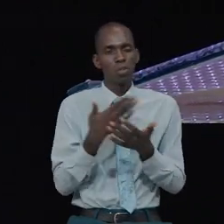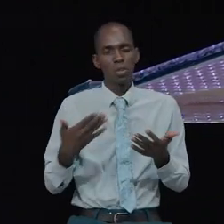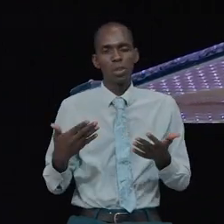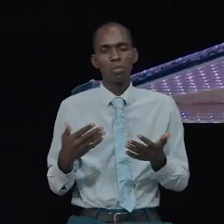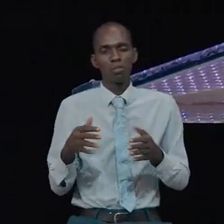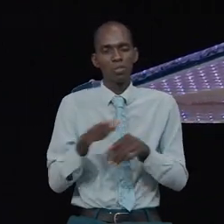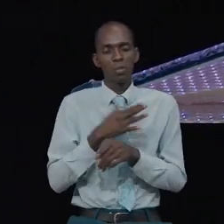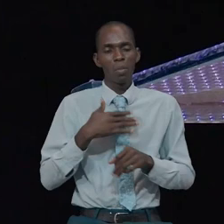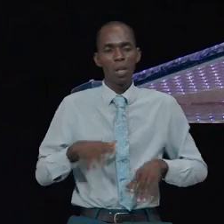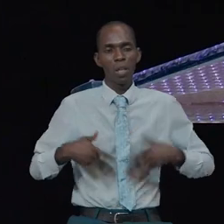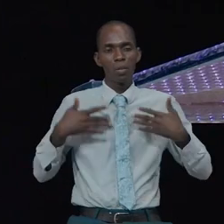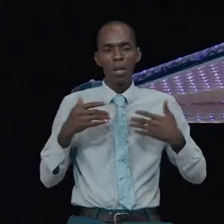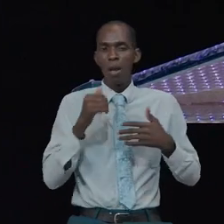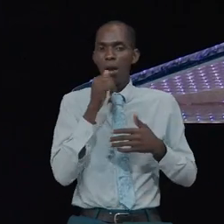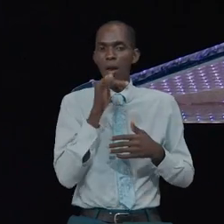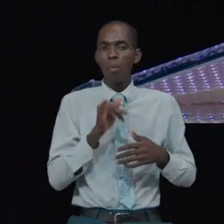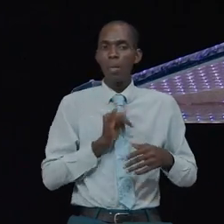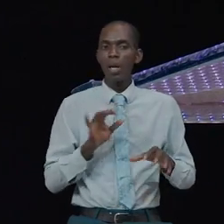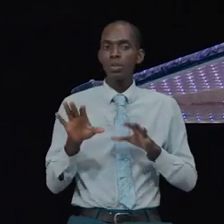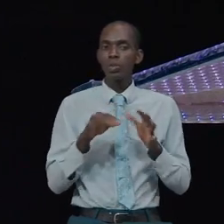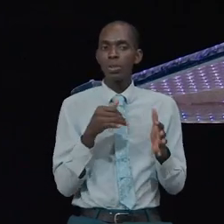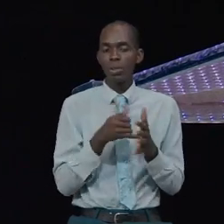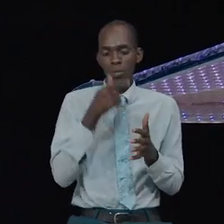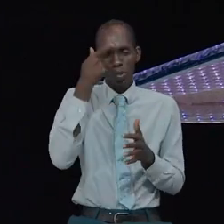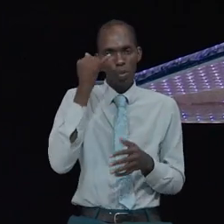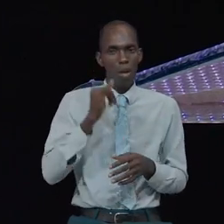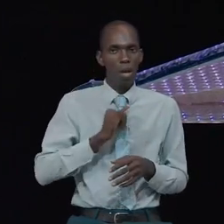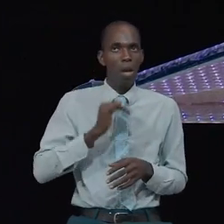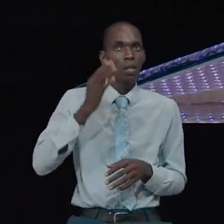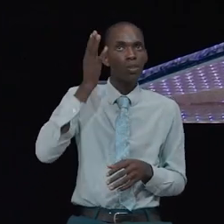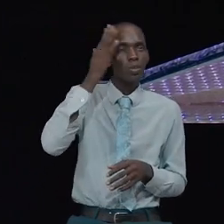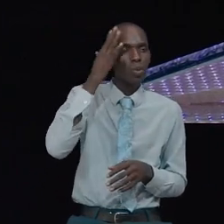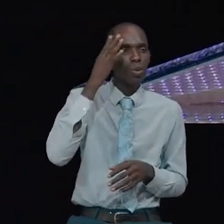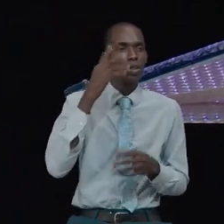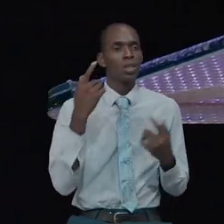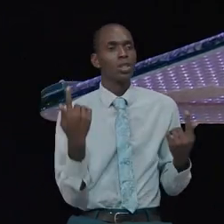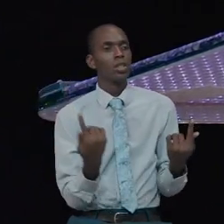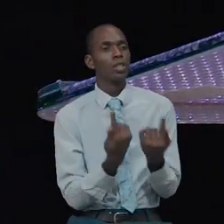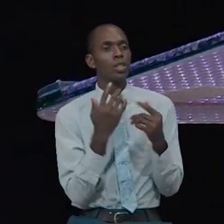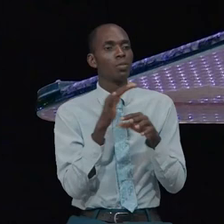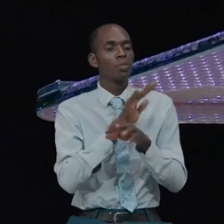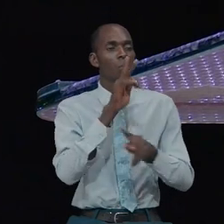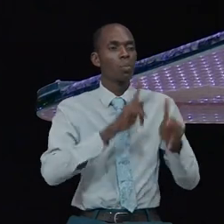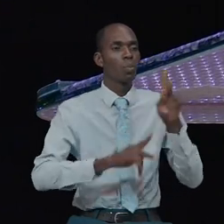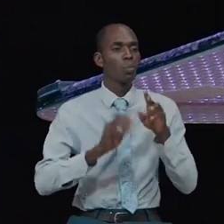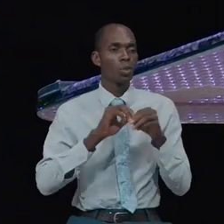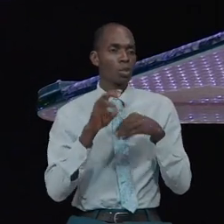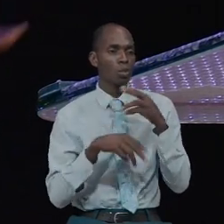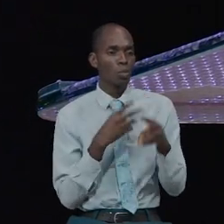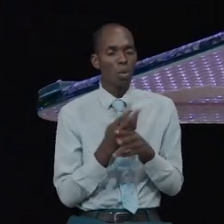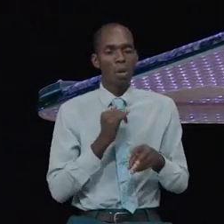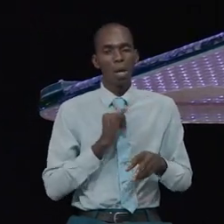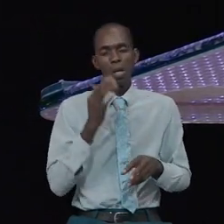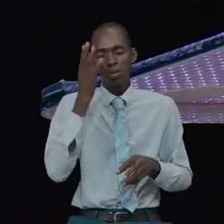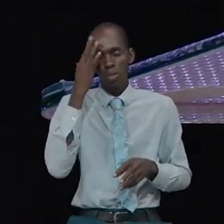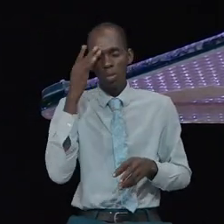I love the sinful world? I love the sinners in the world. I love the compromisers of the